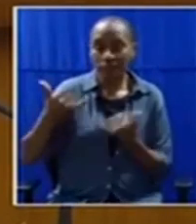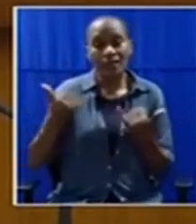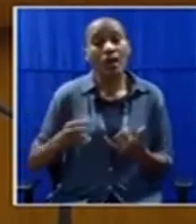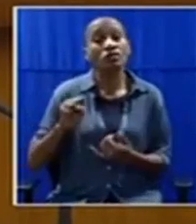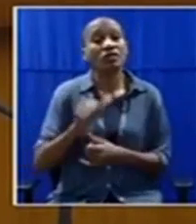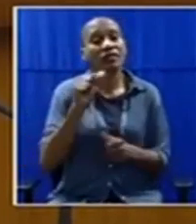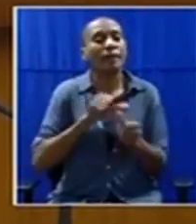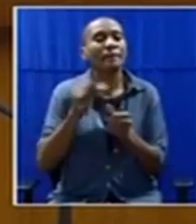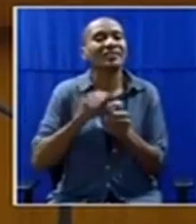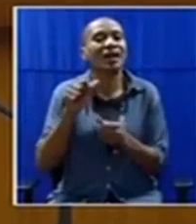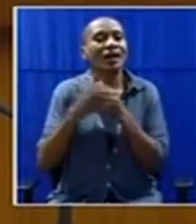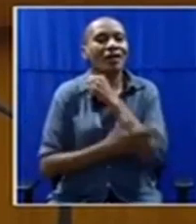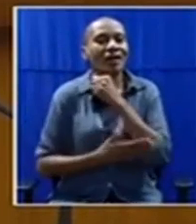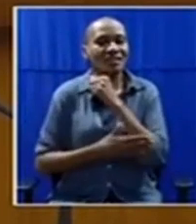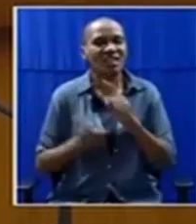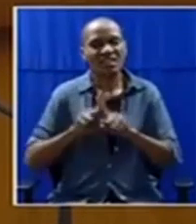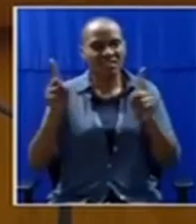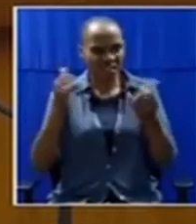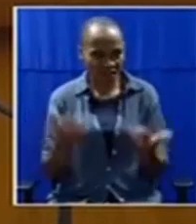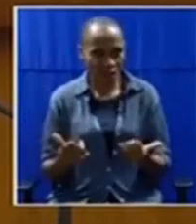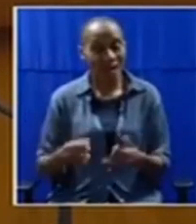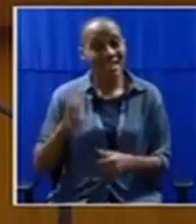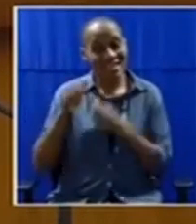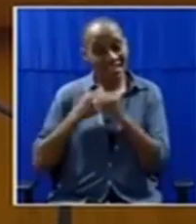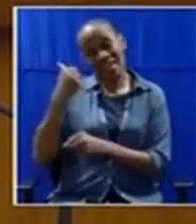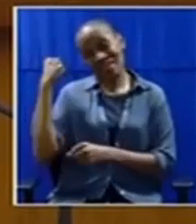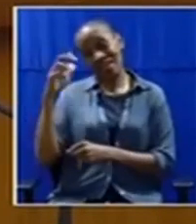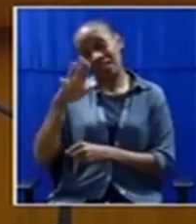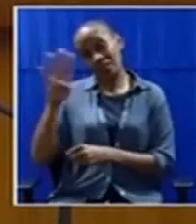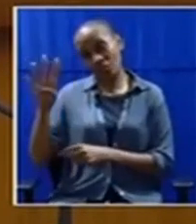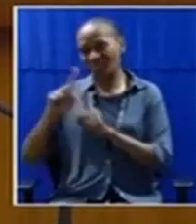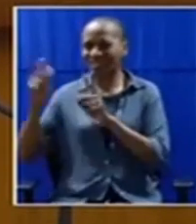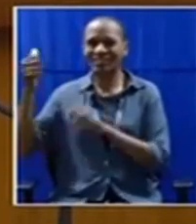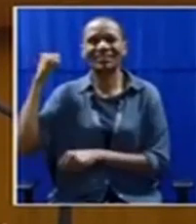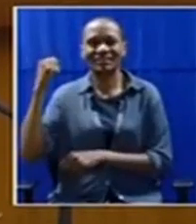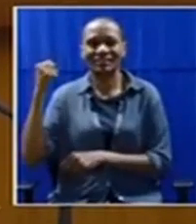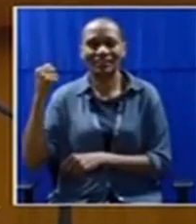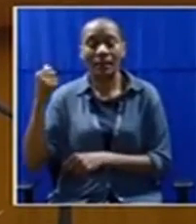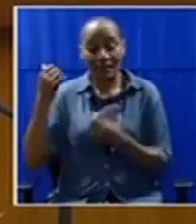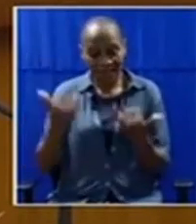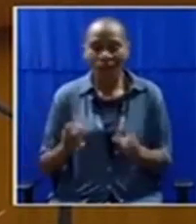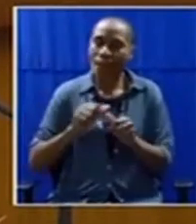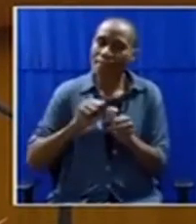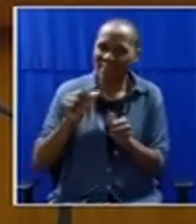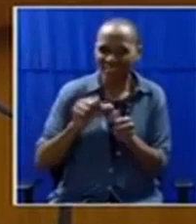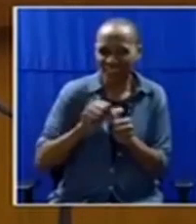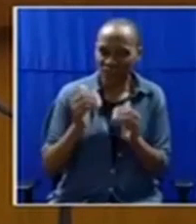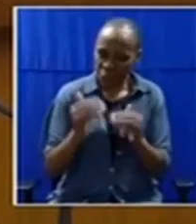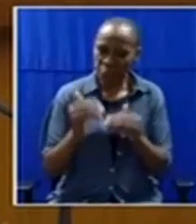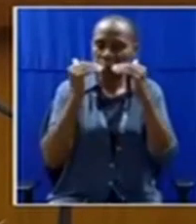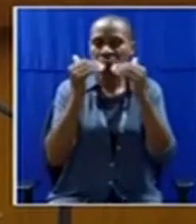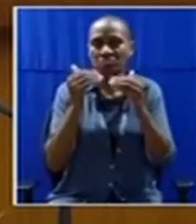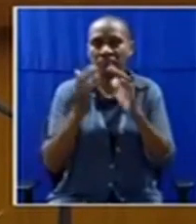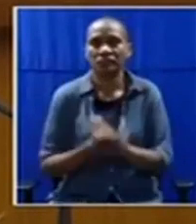country than what it was in 1994. And it is even better than what it was when